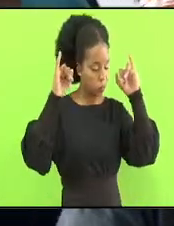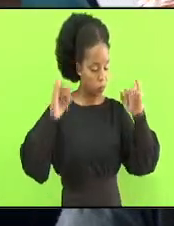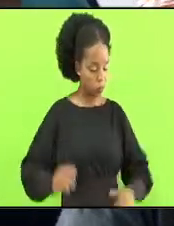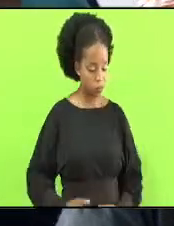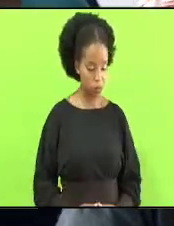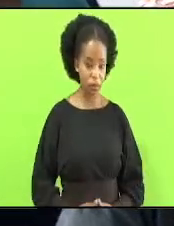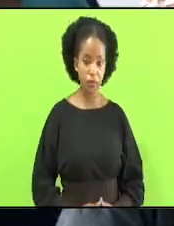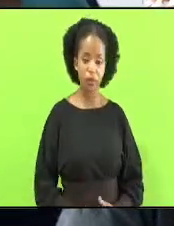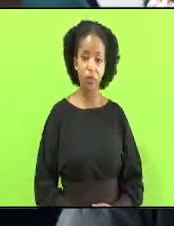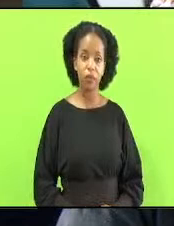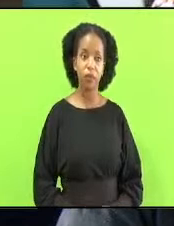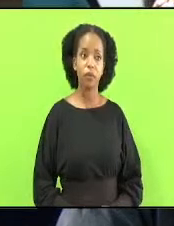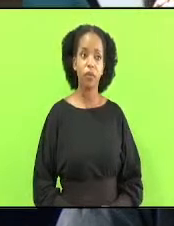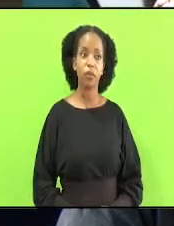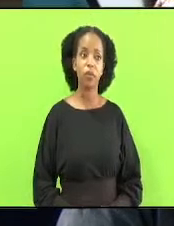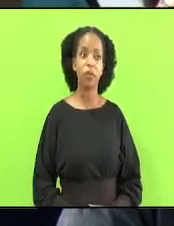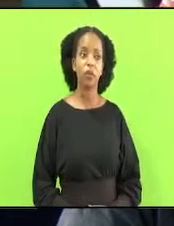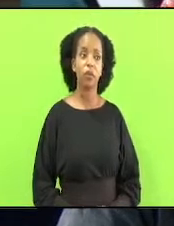seeing.